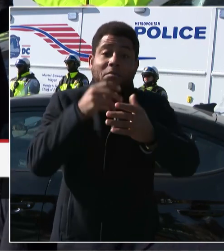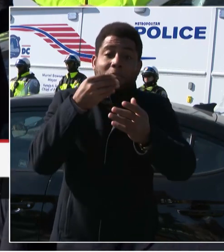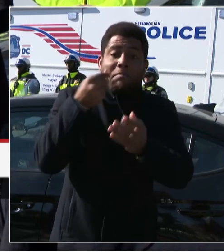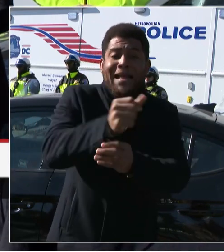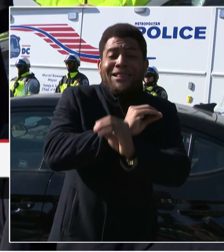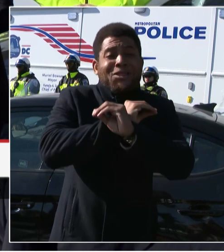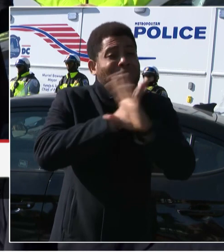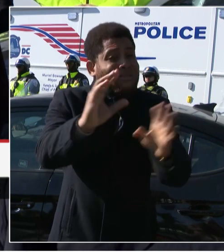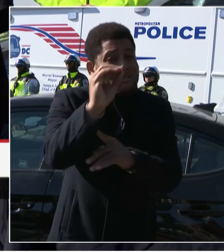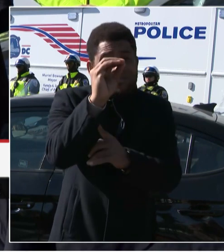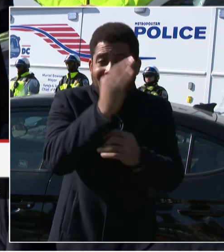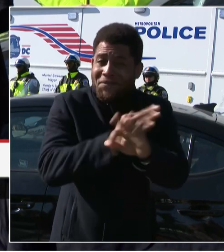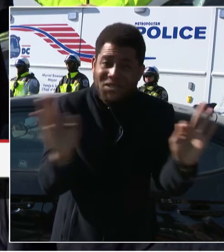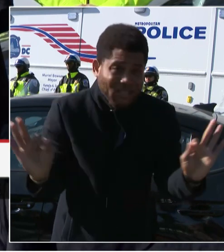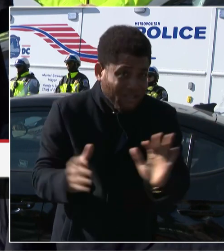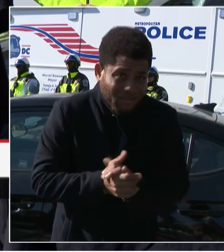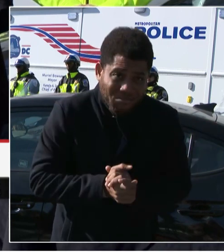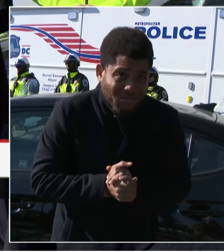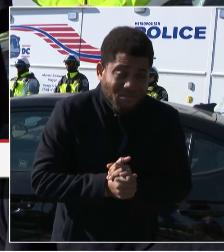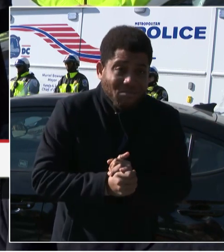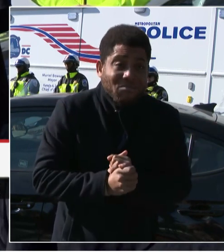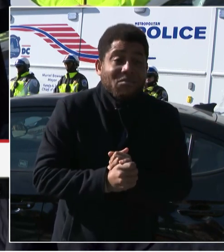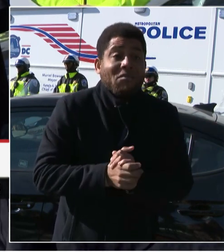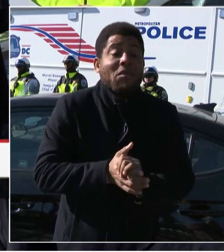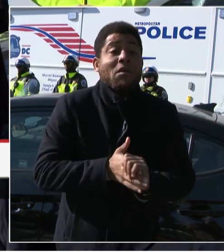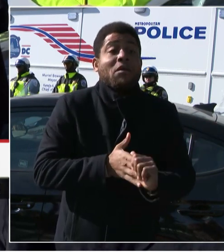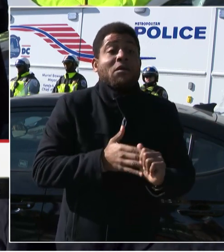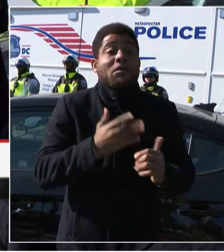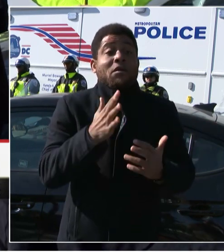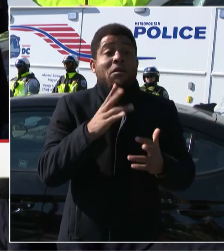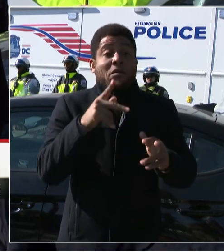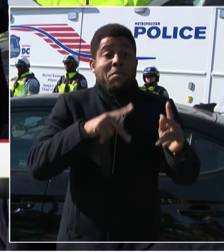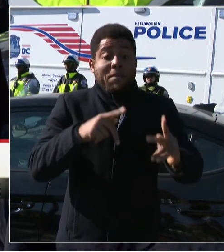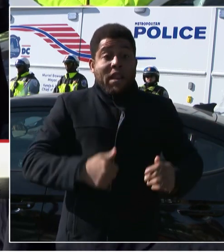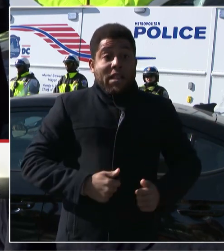pilot initiative, residents of 6 police service